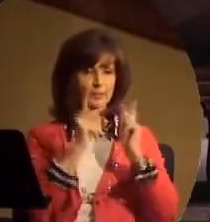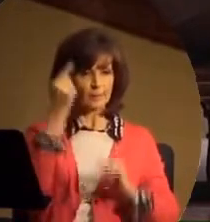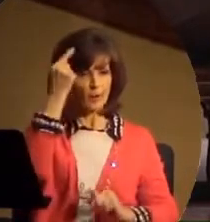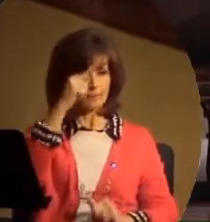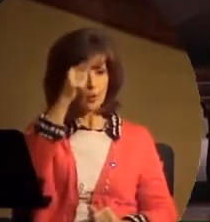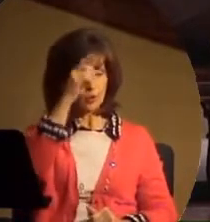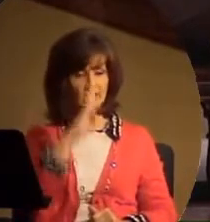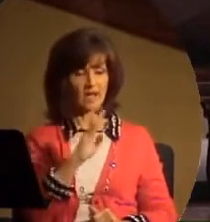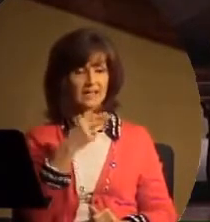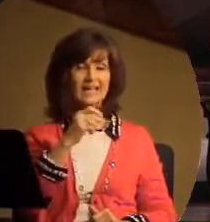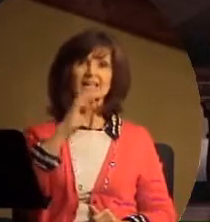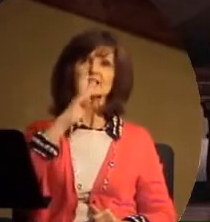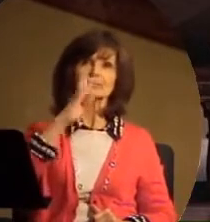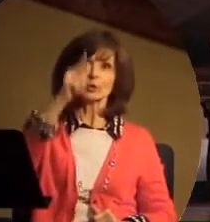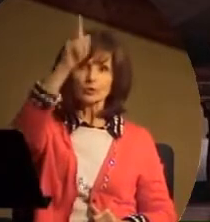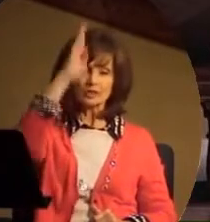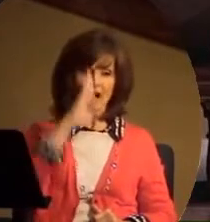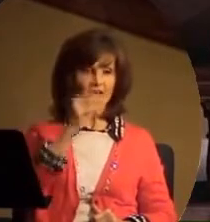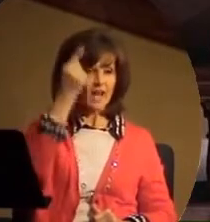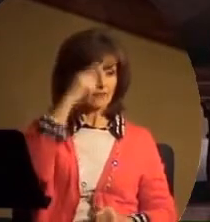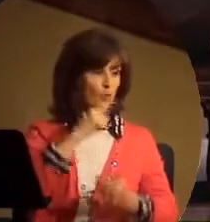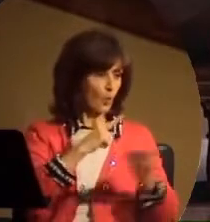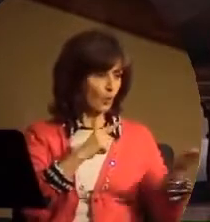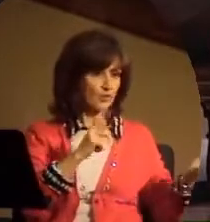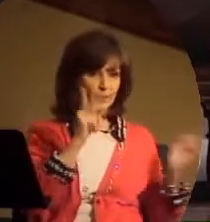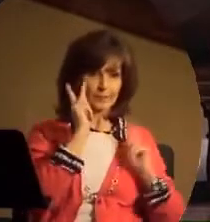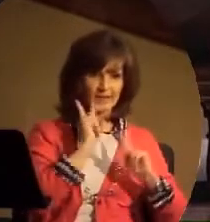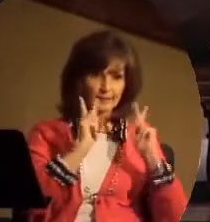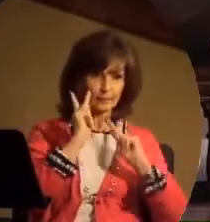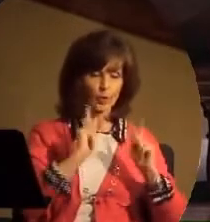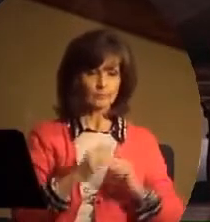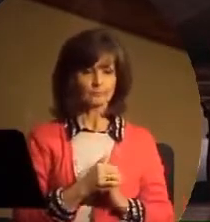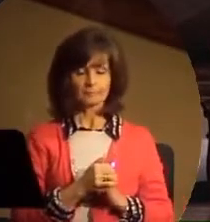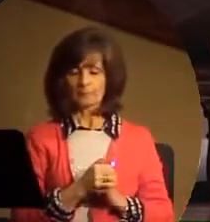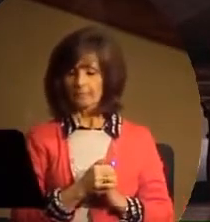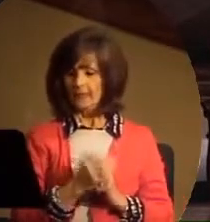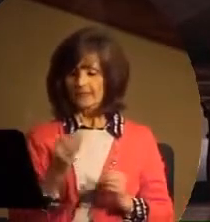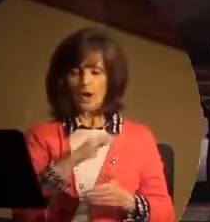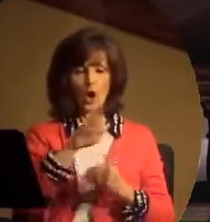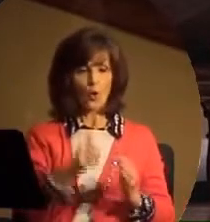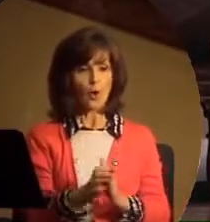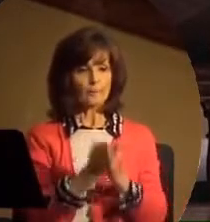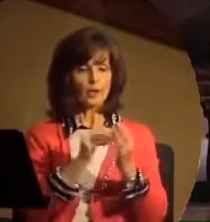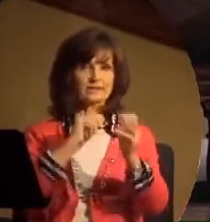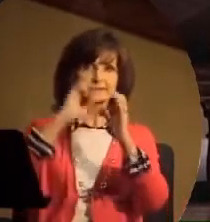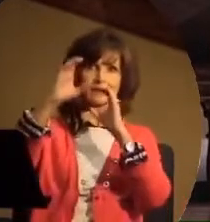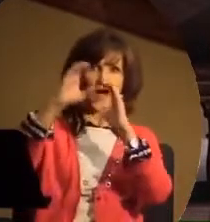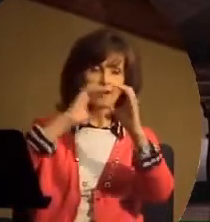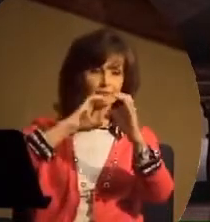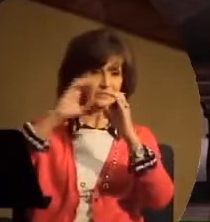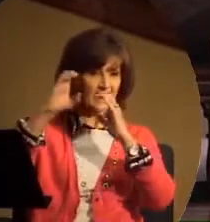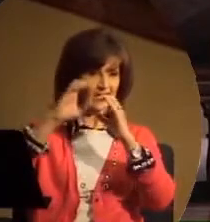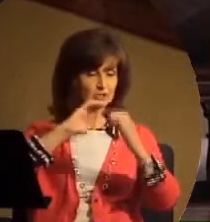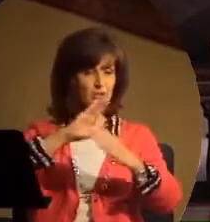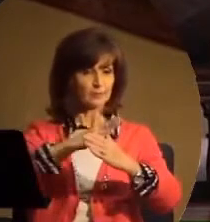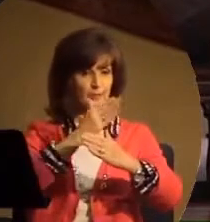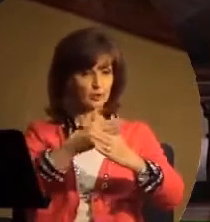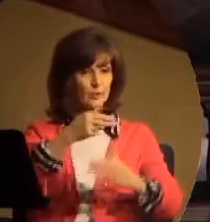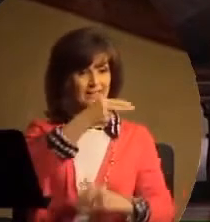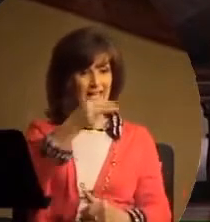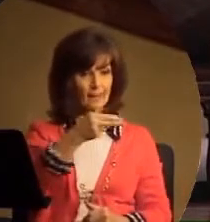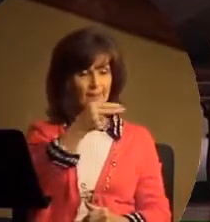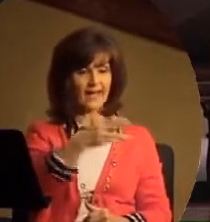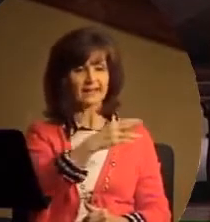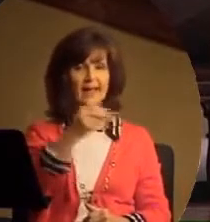He spoke to God for the people. This whole book here is just a conversation that goes on between